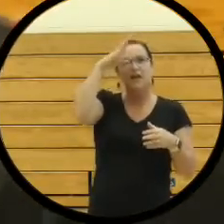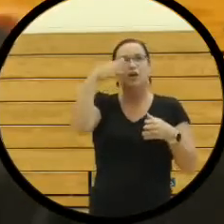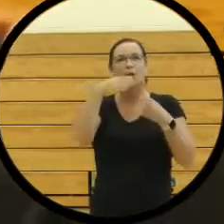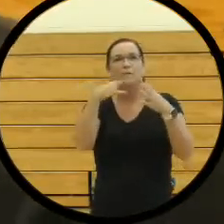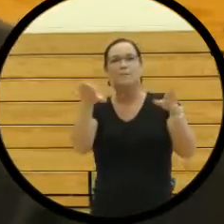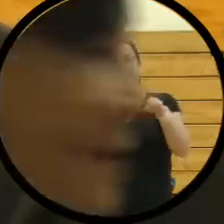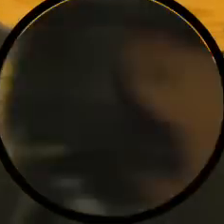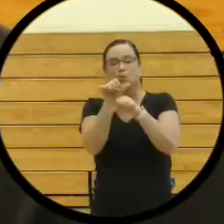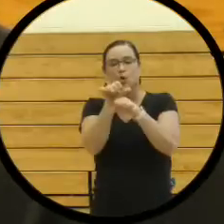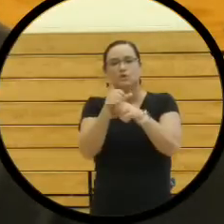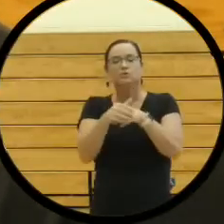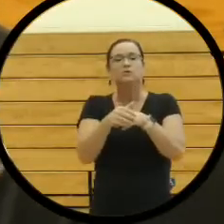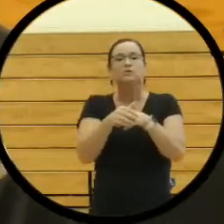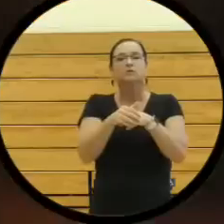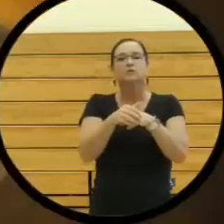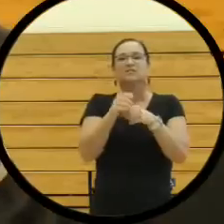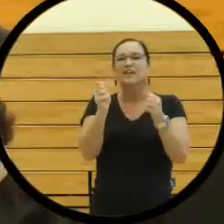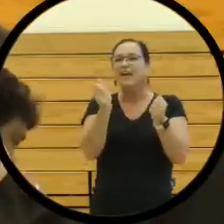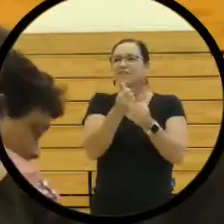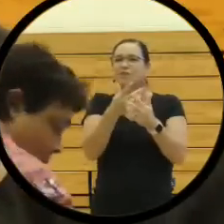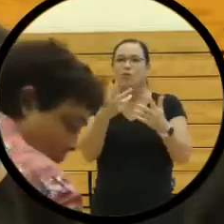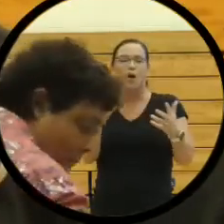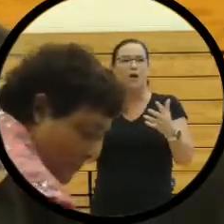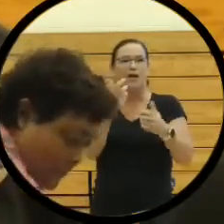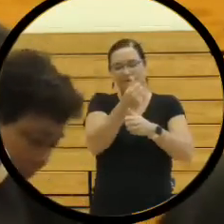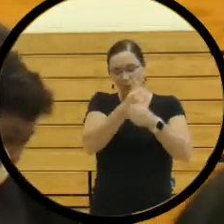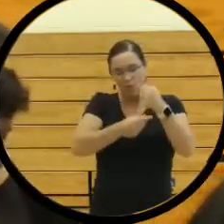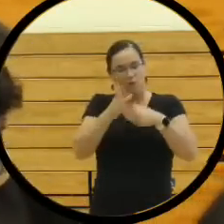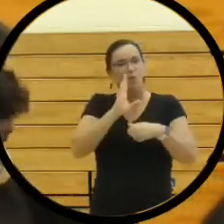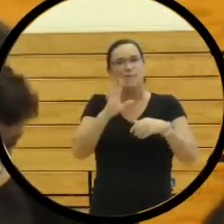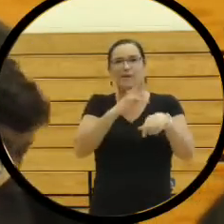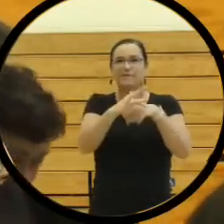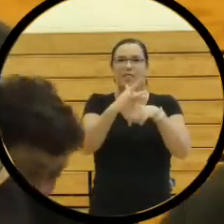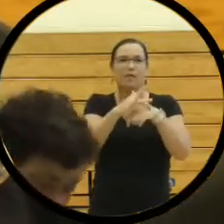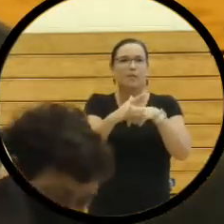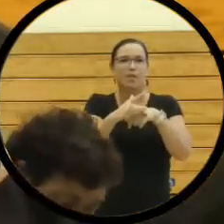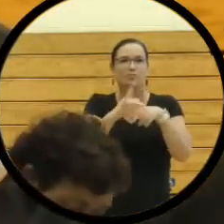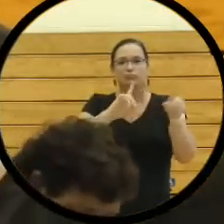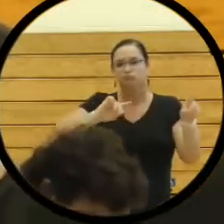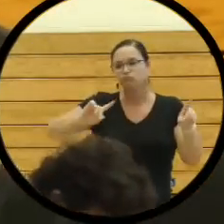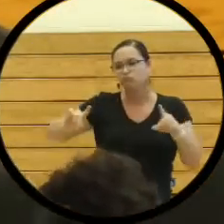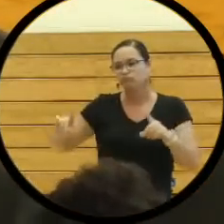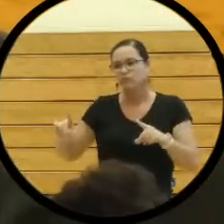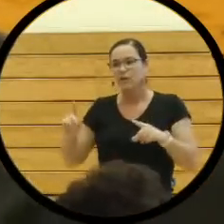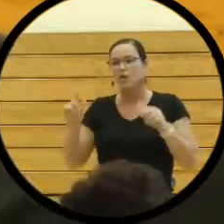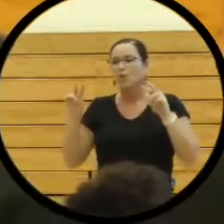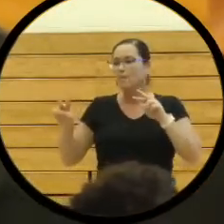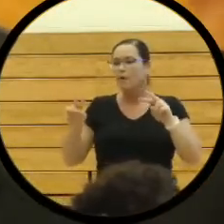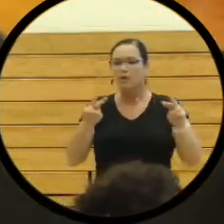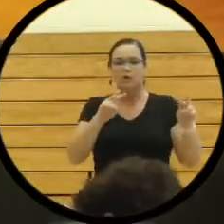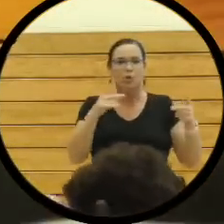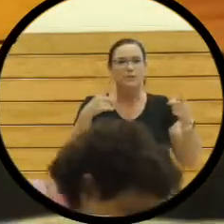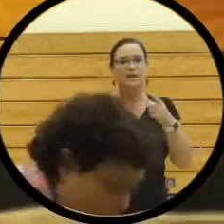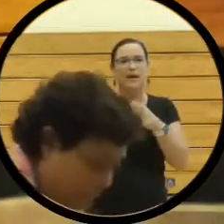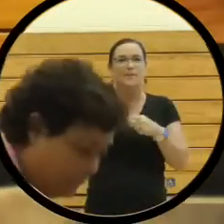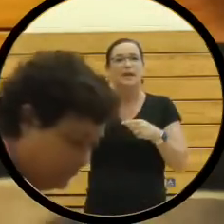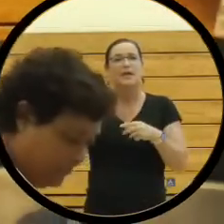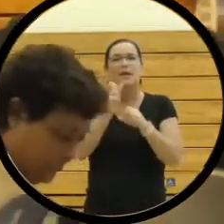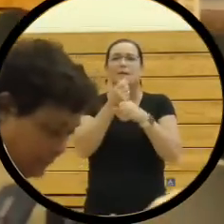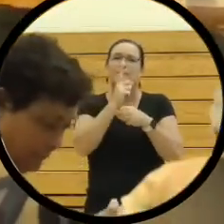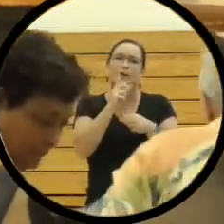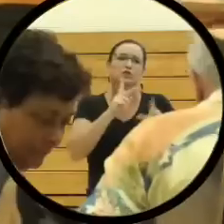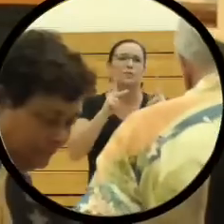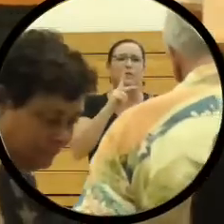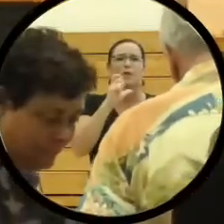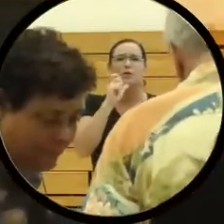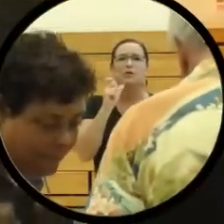works, all on the ground. So, you know, we kind of monitor where everything's breaking out and make sure that people aren't driving the wrong